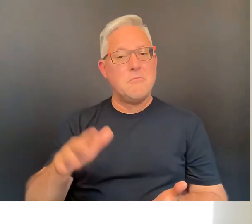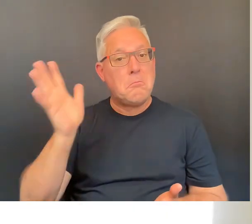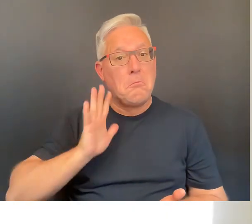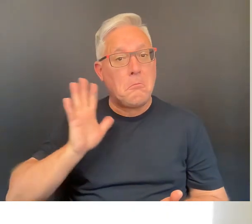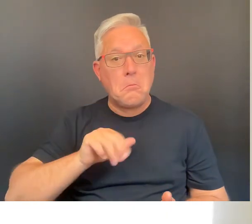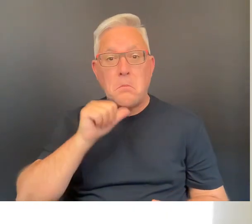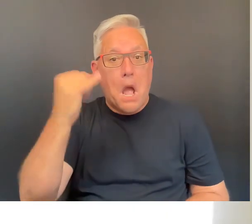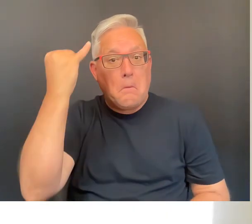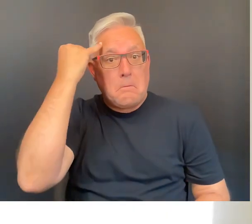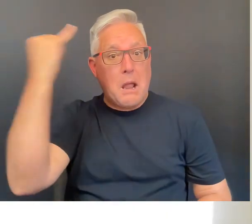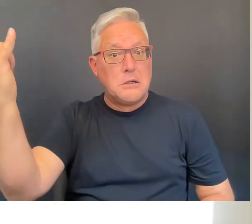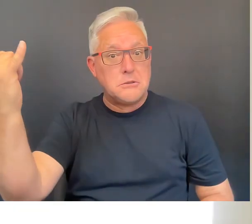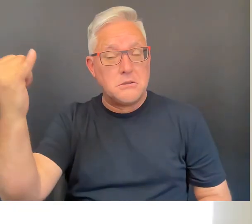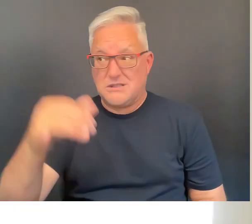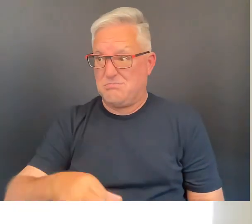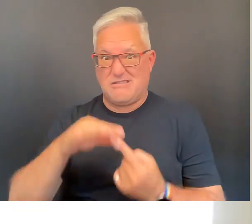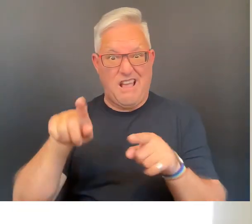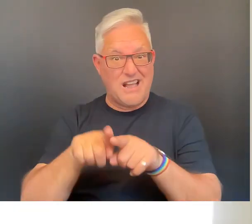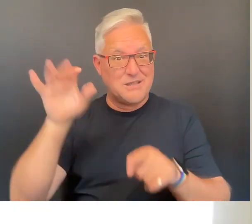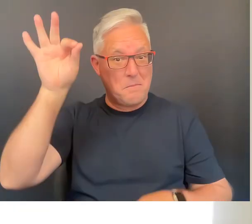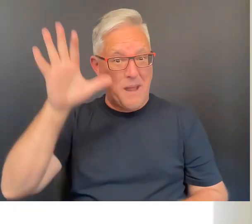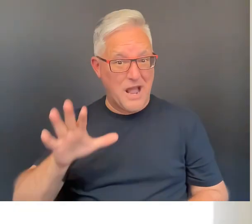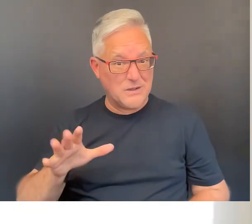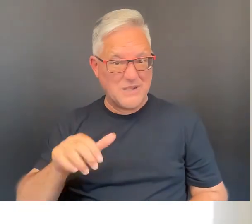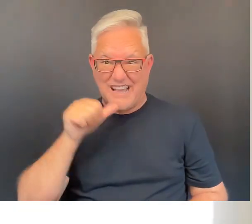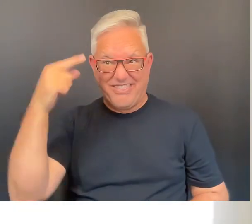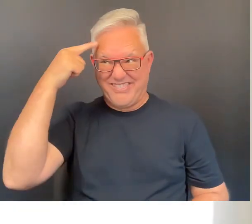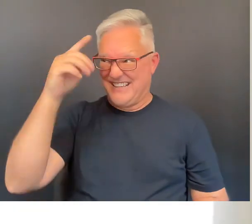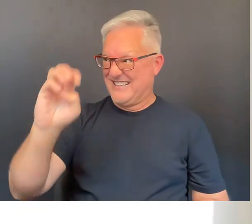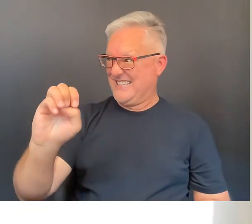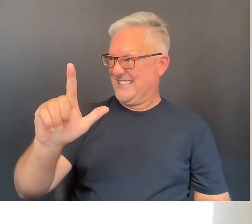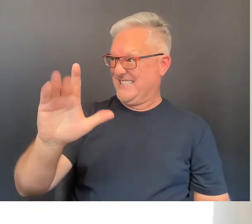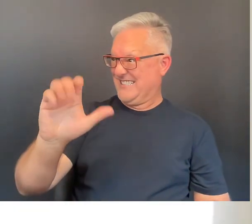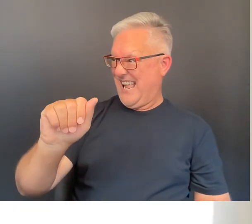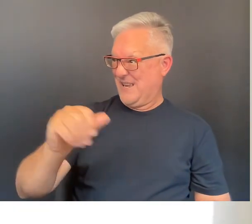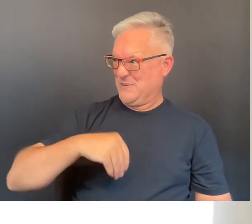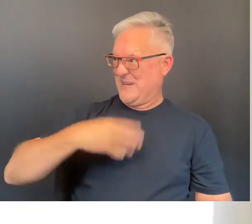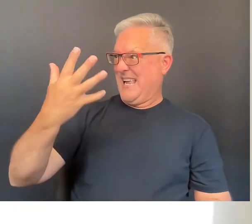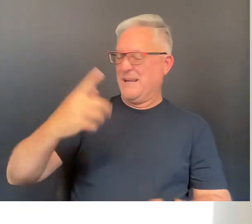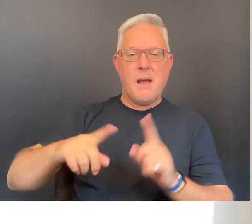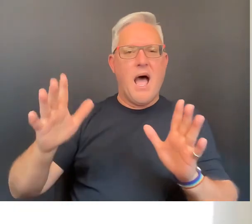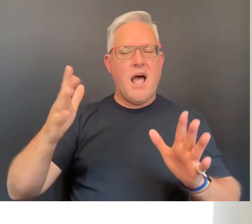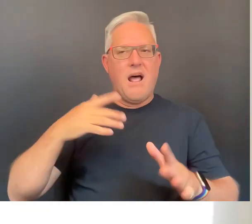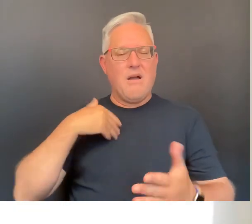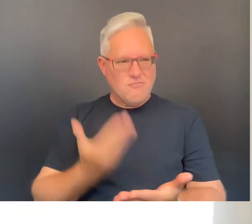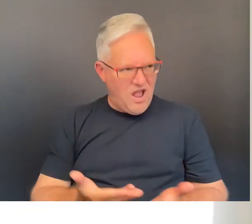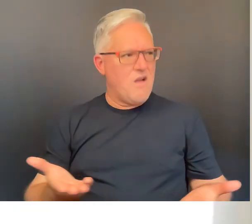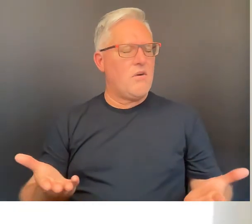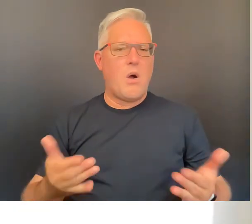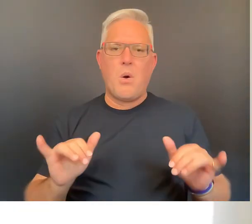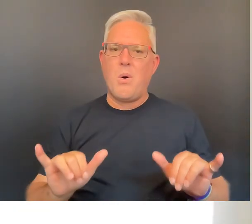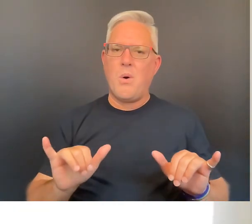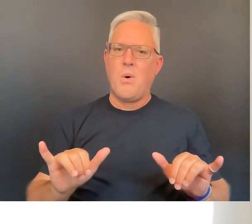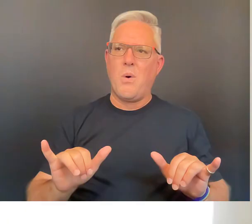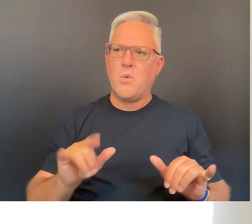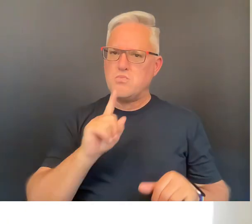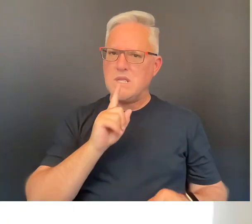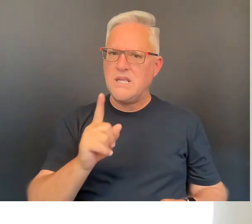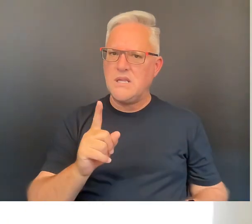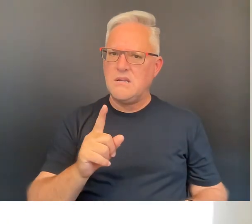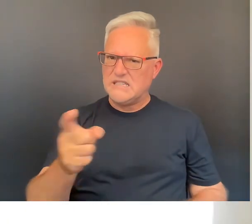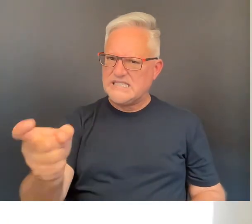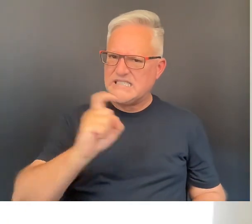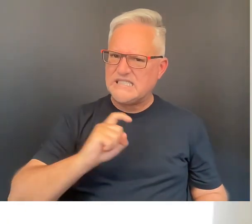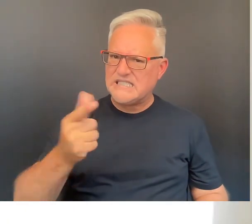especially as a pastor. And yet there's such a gift in that. That I have learned from all the